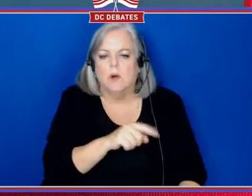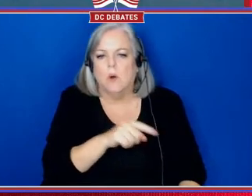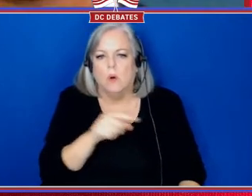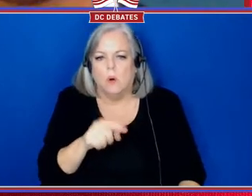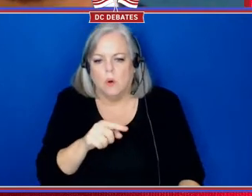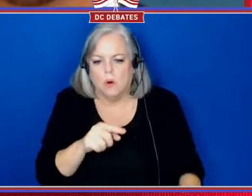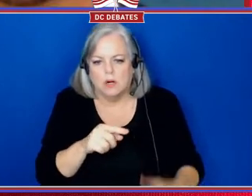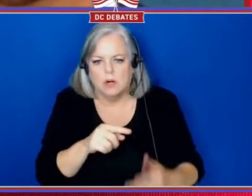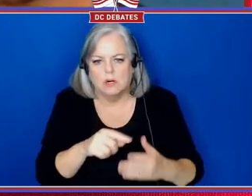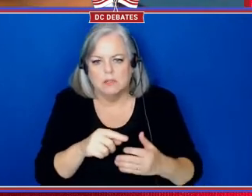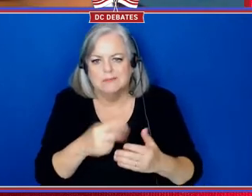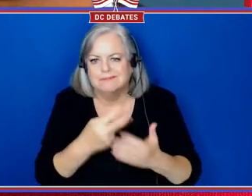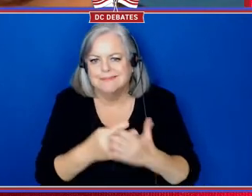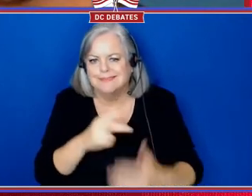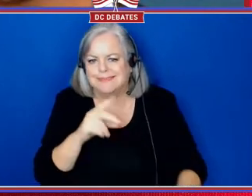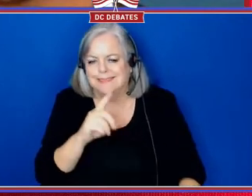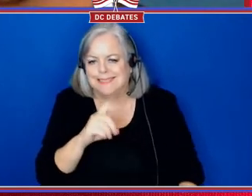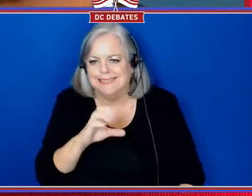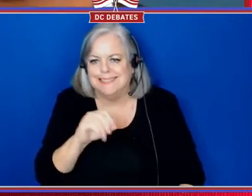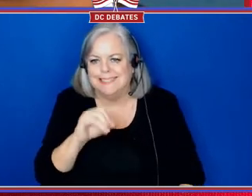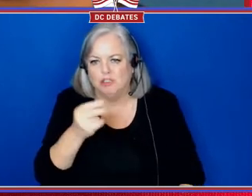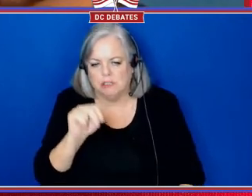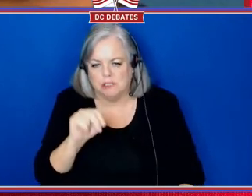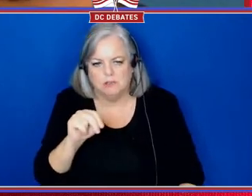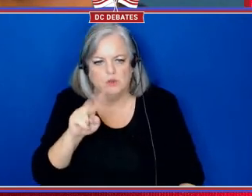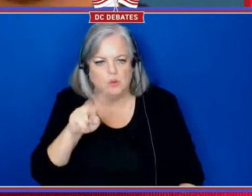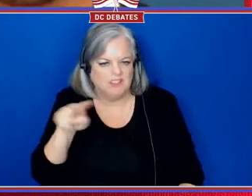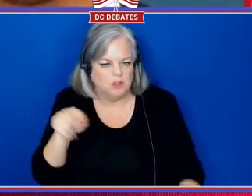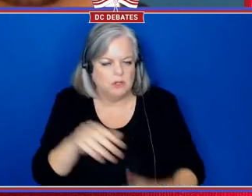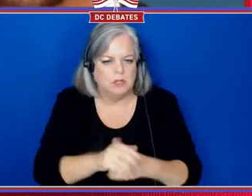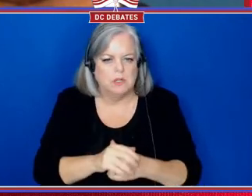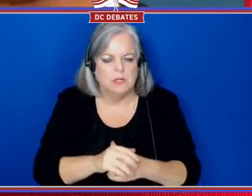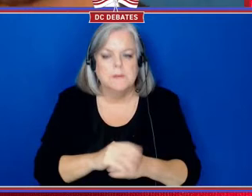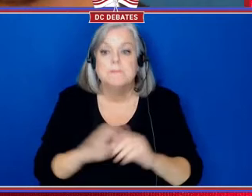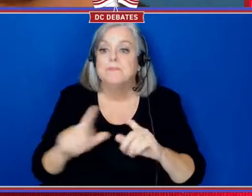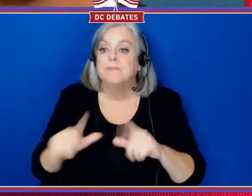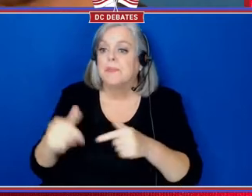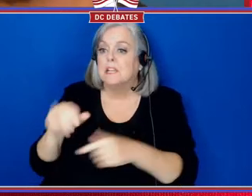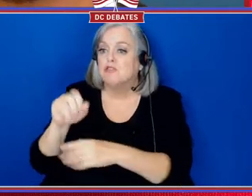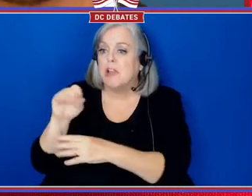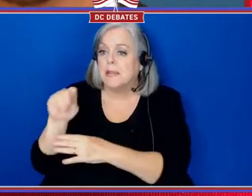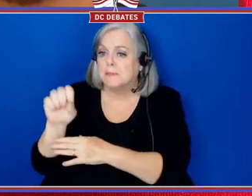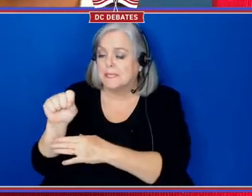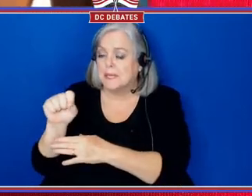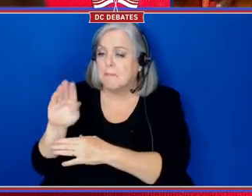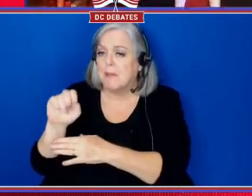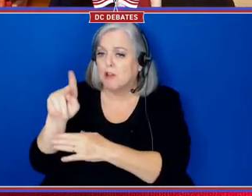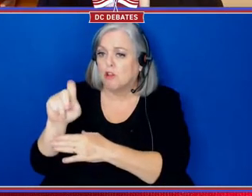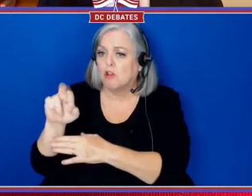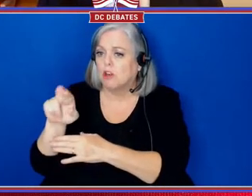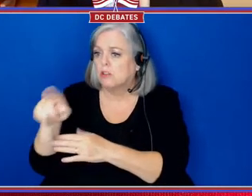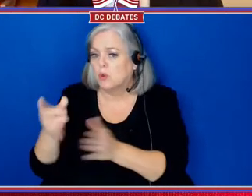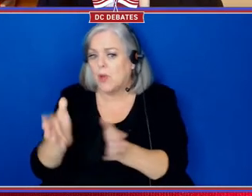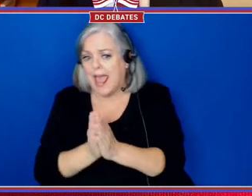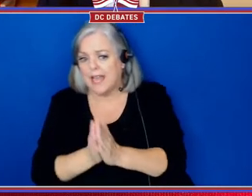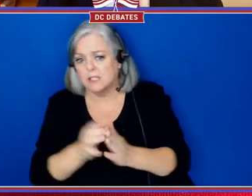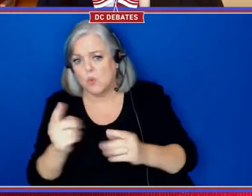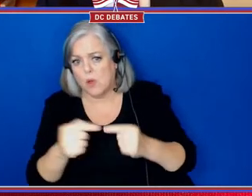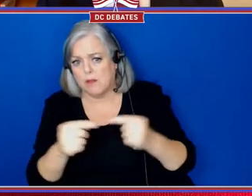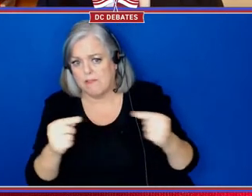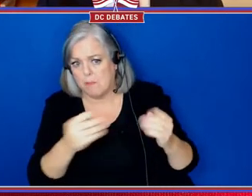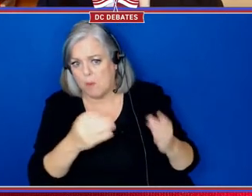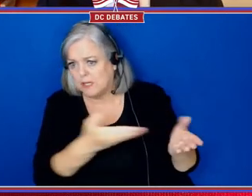DCIsian22. And I'd actually like to return to James Butler to give you the opportunity to ask one of your opponents a question. They will have 1 minute to